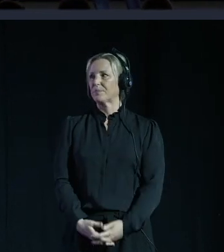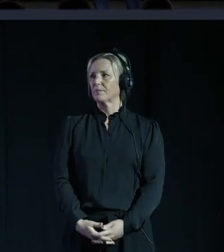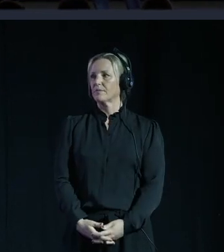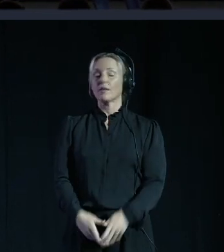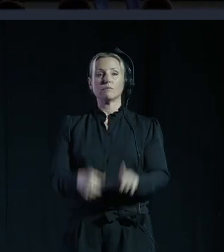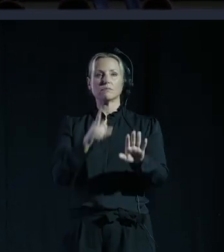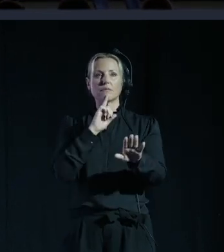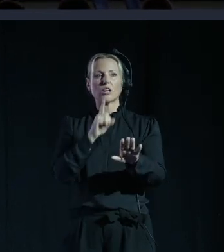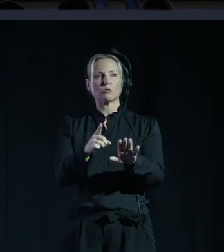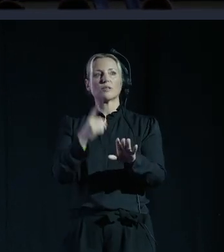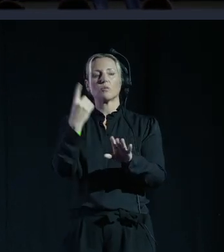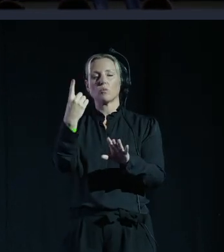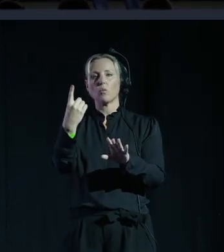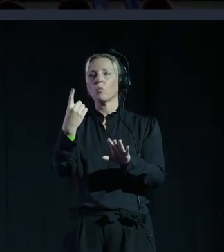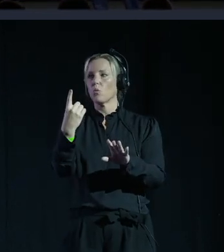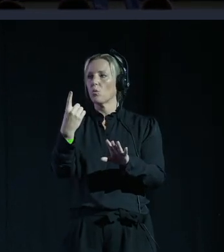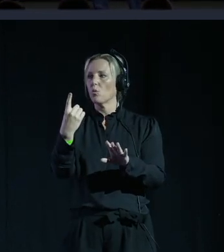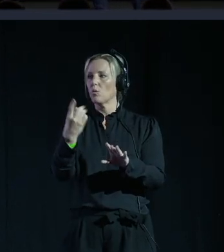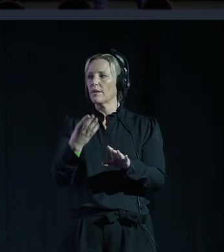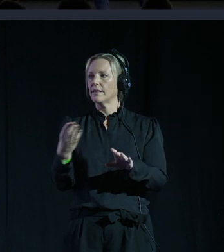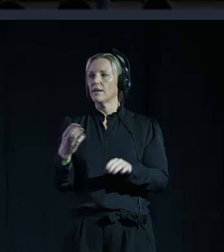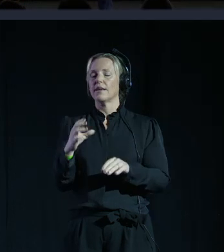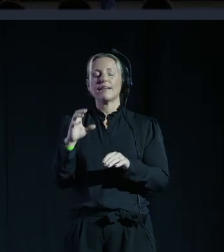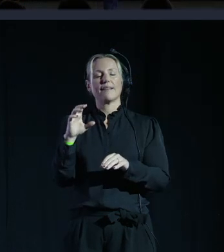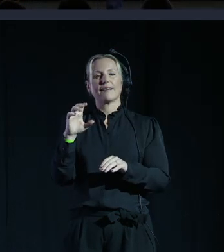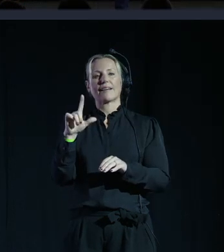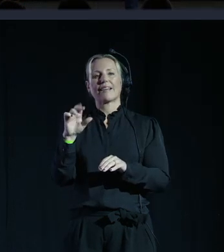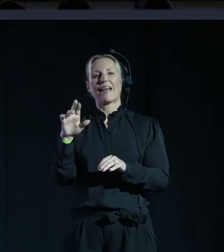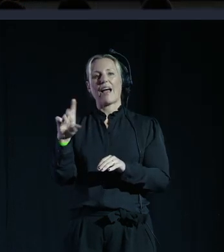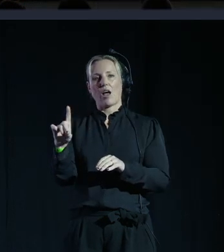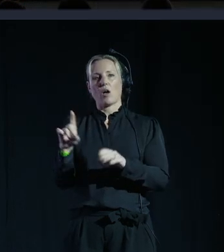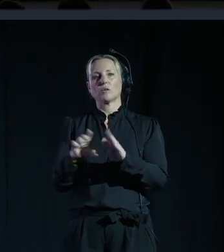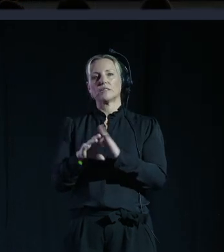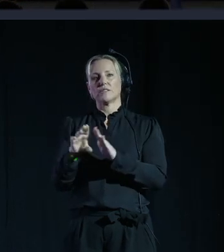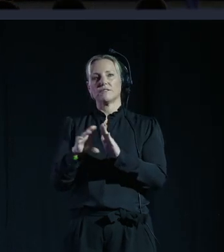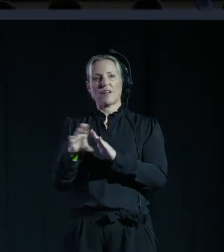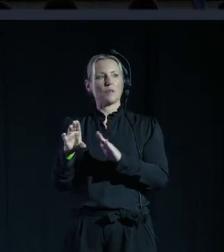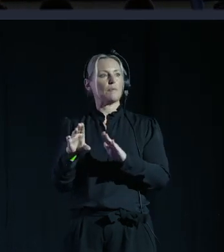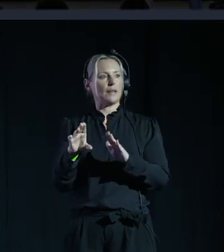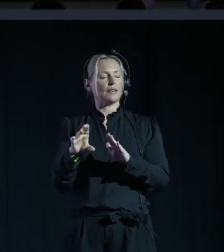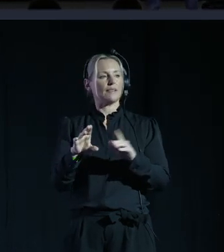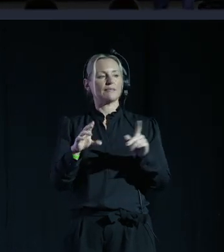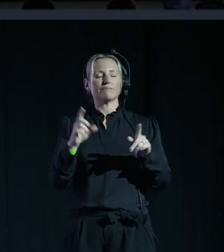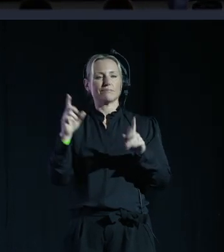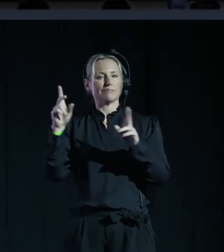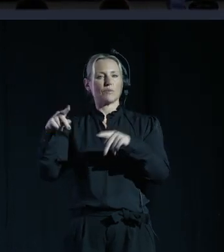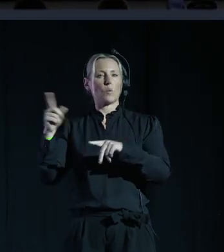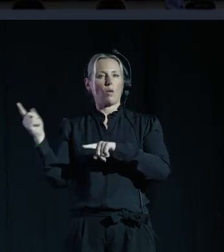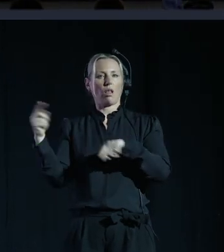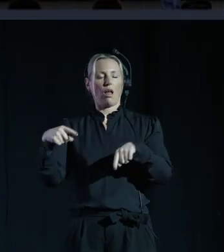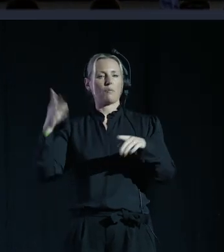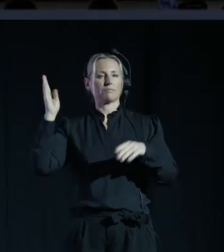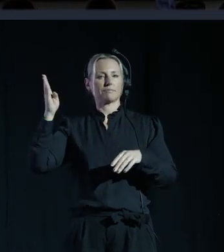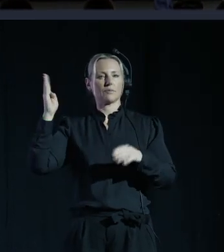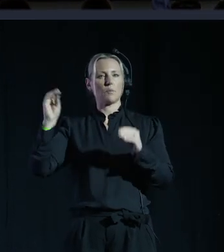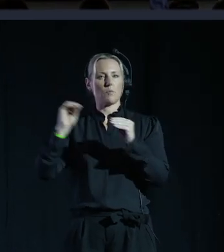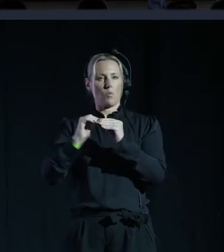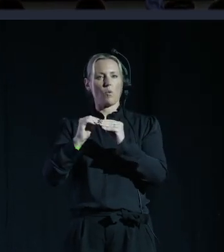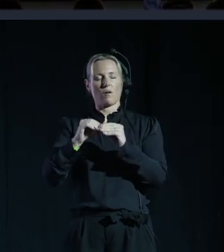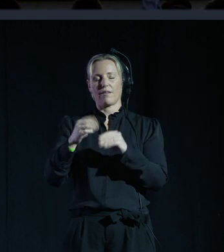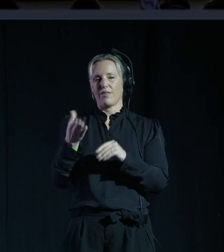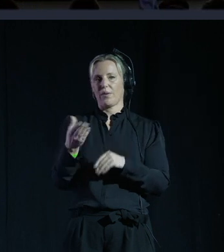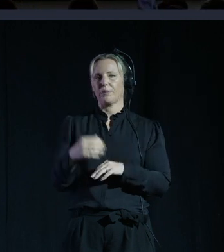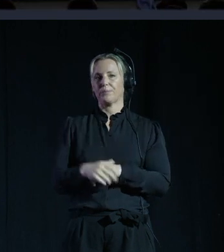Actually, one pointer here, the cloud development experience will tell you more as well. So all the things I didn't talk about in the CLI, you'll see there as